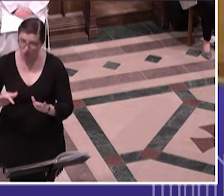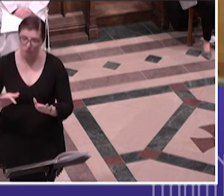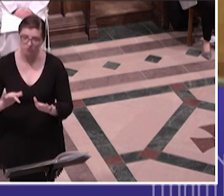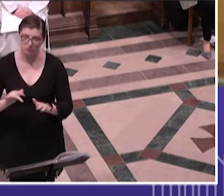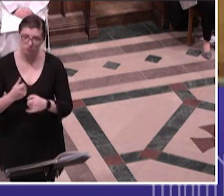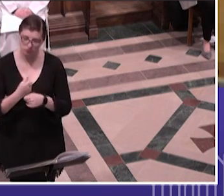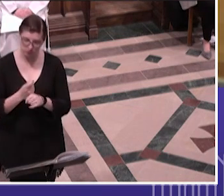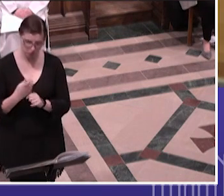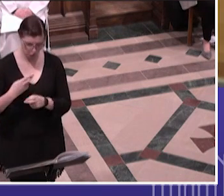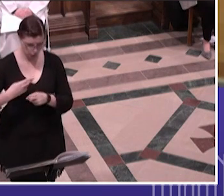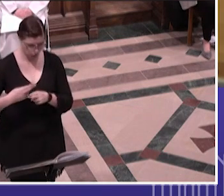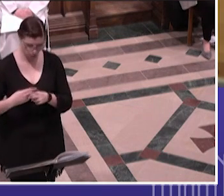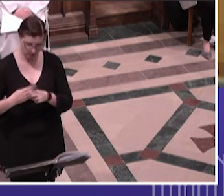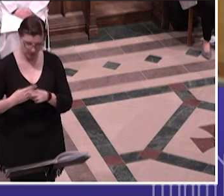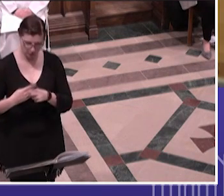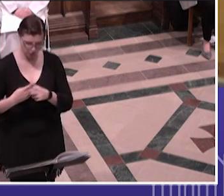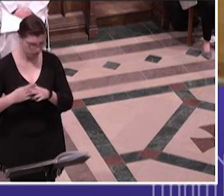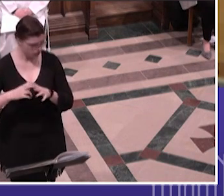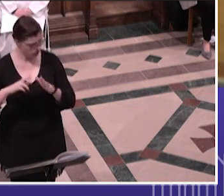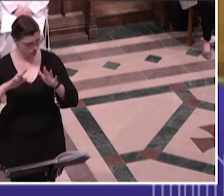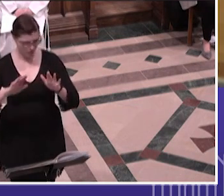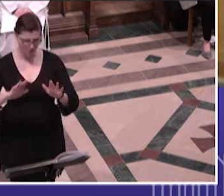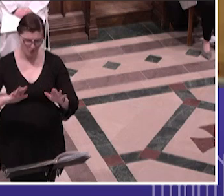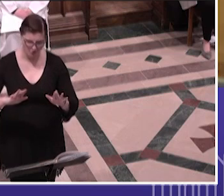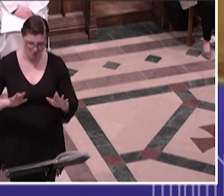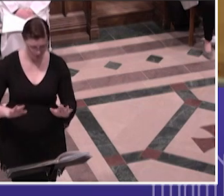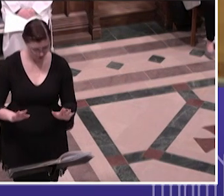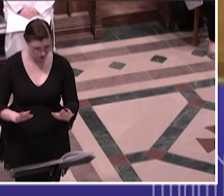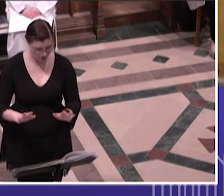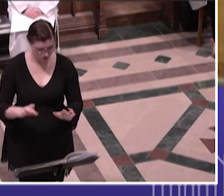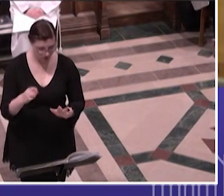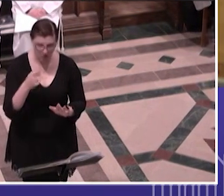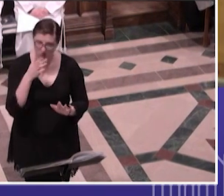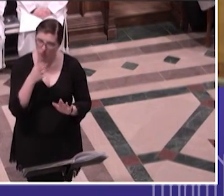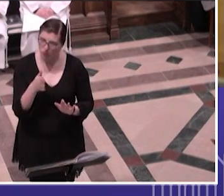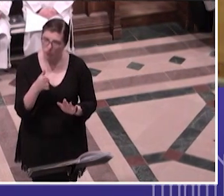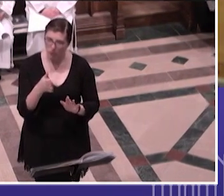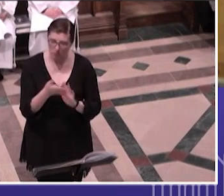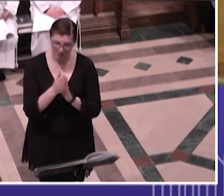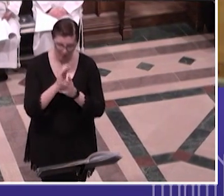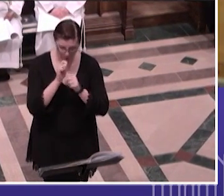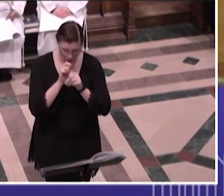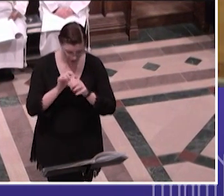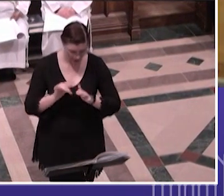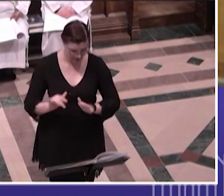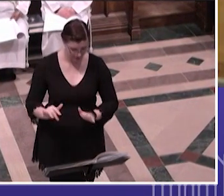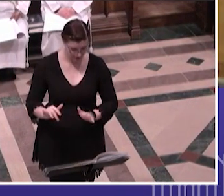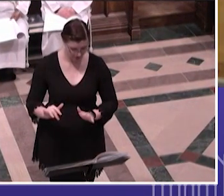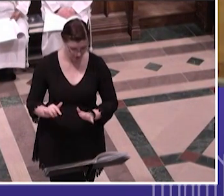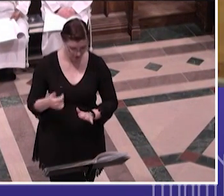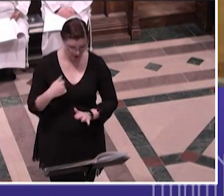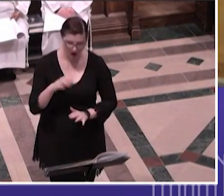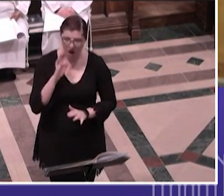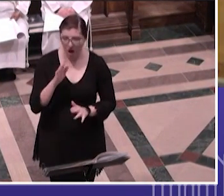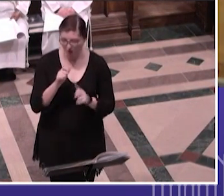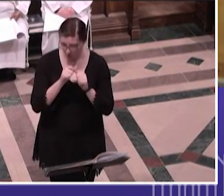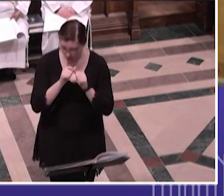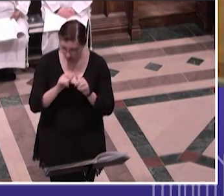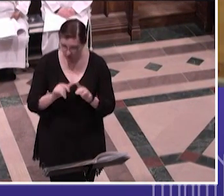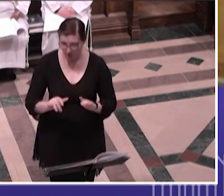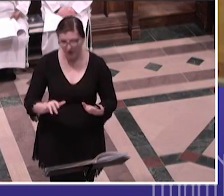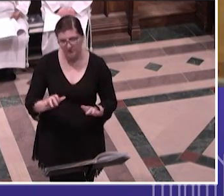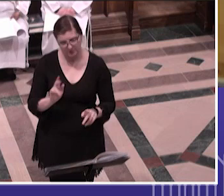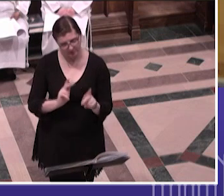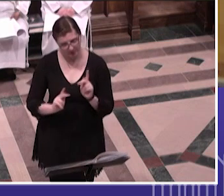your name great, so that you will be a blessing. I will bless those